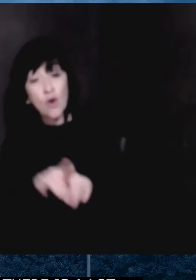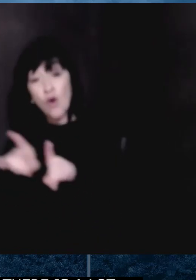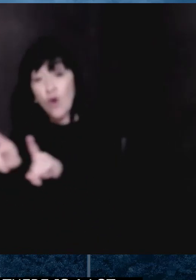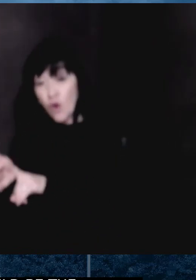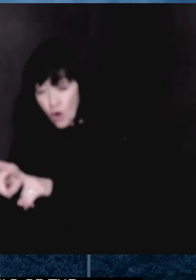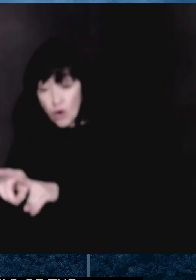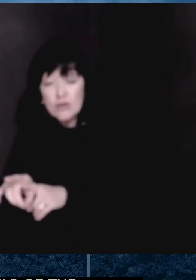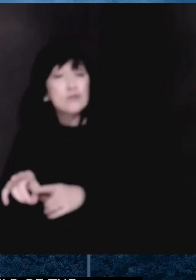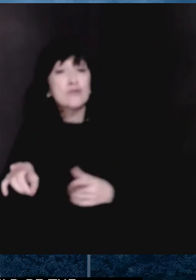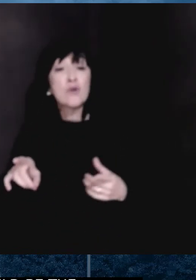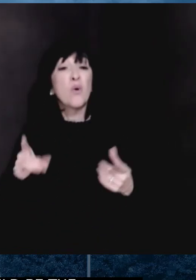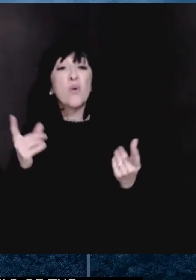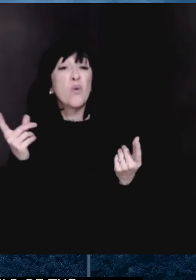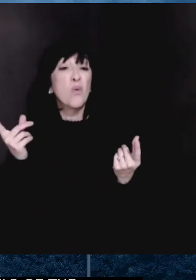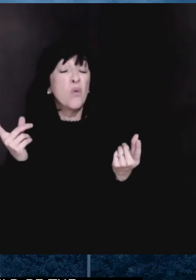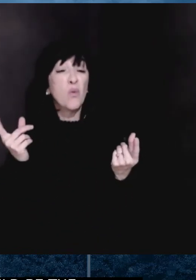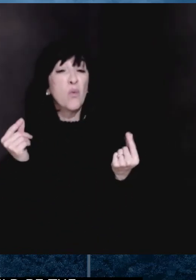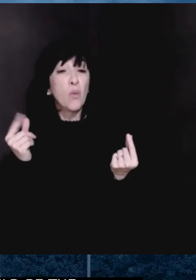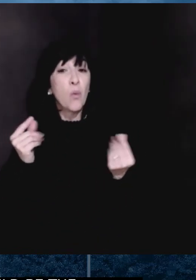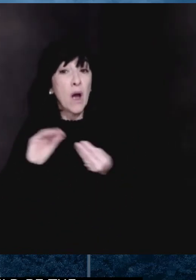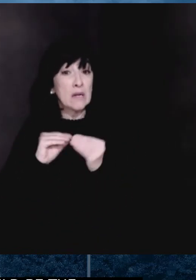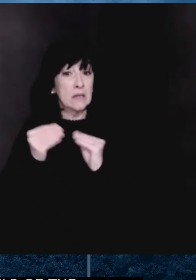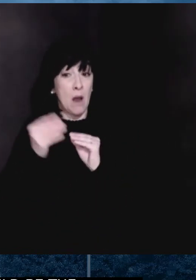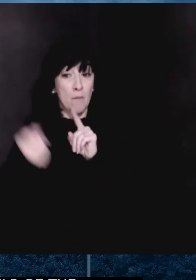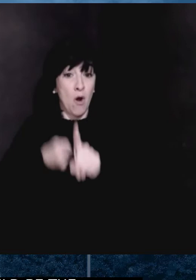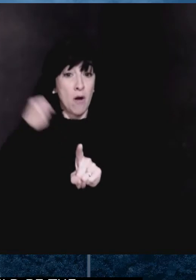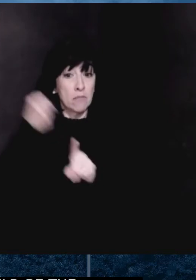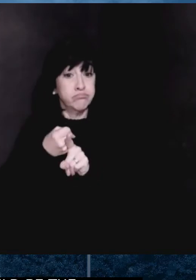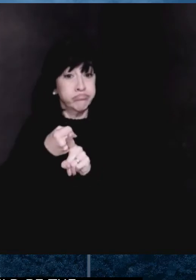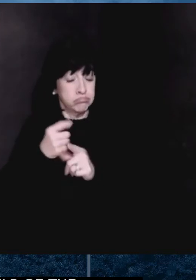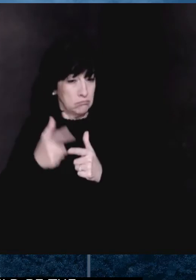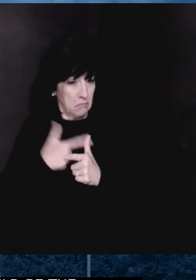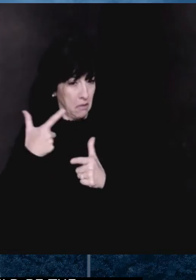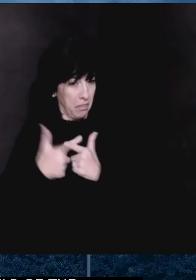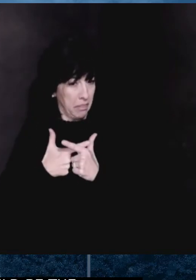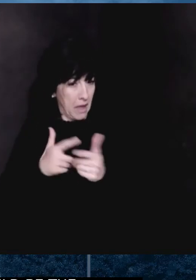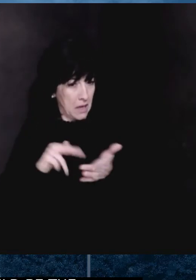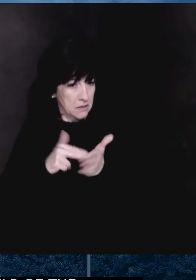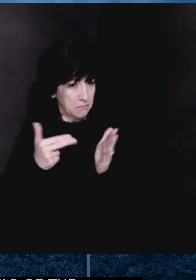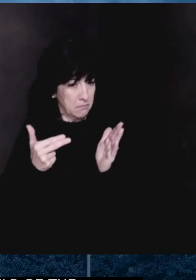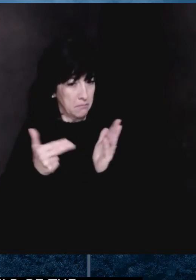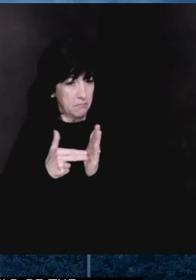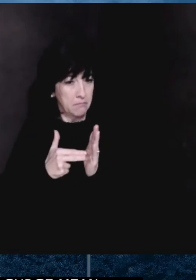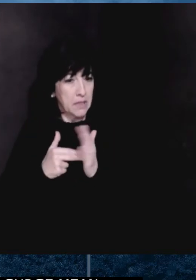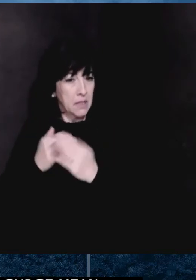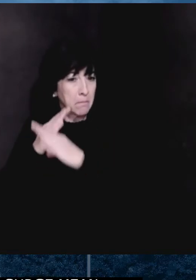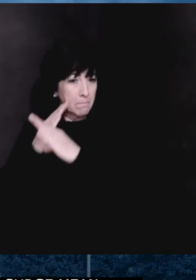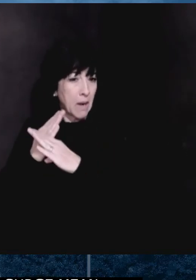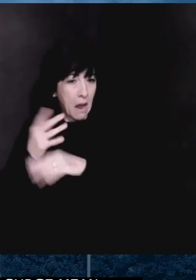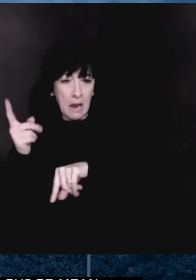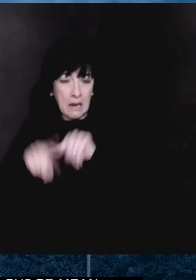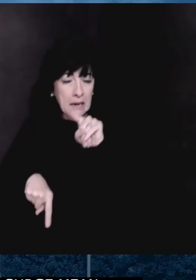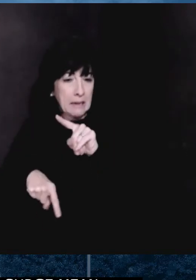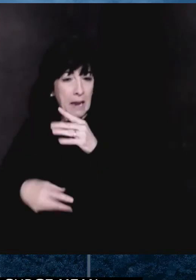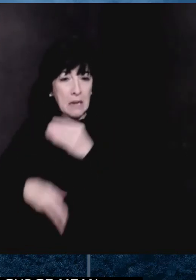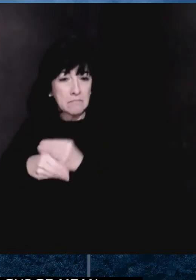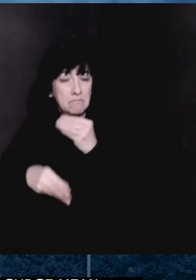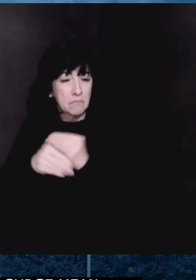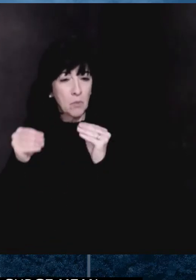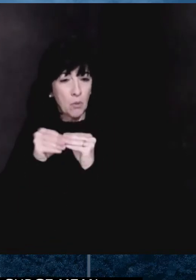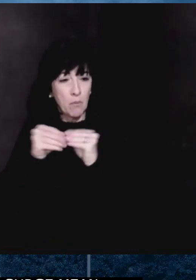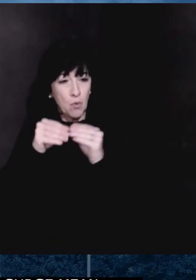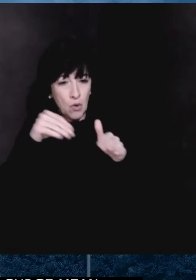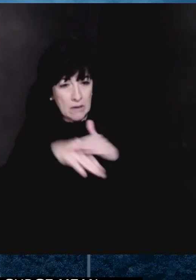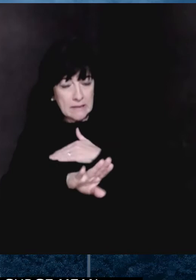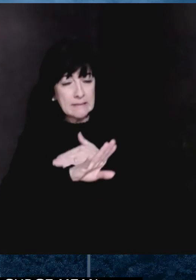this major surge mean sort of, I know a lot of people are talking about the news rationing care in hospitals. Could that be a thing in Delaware